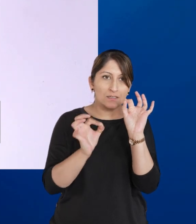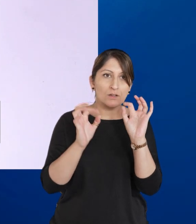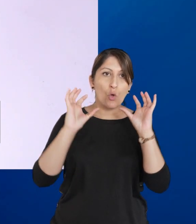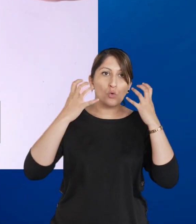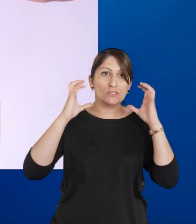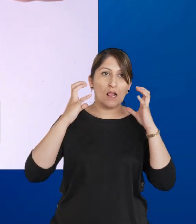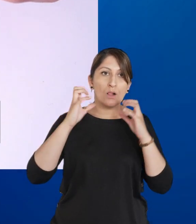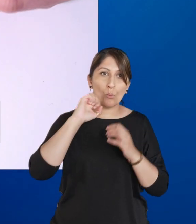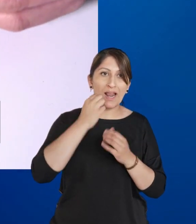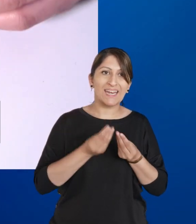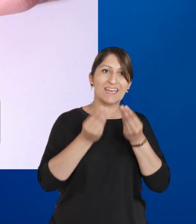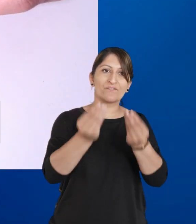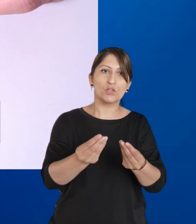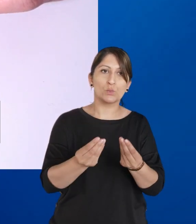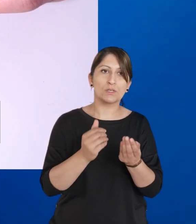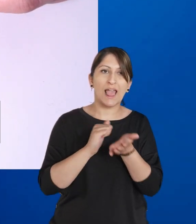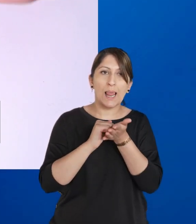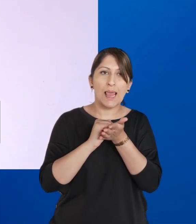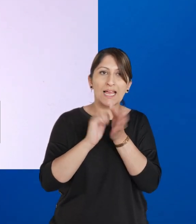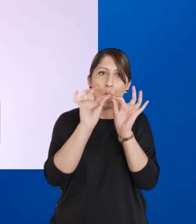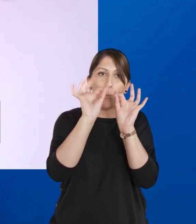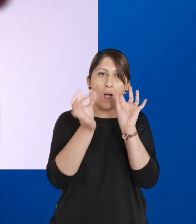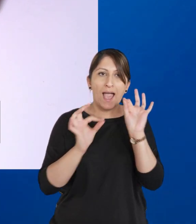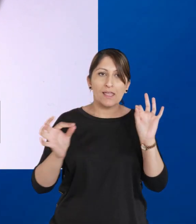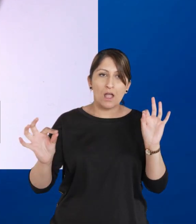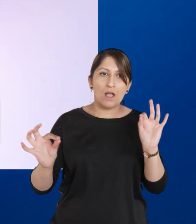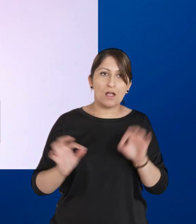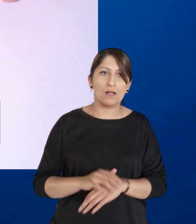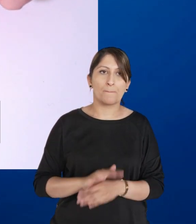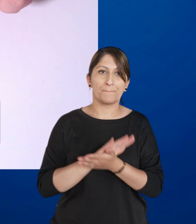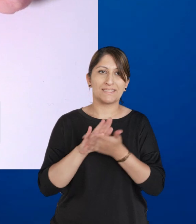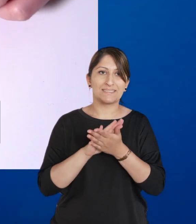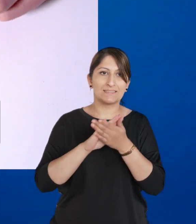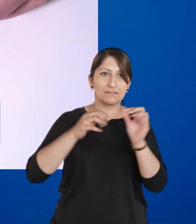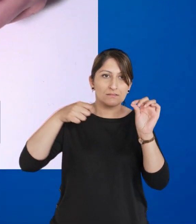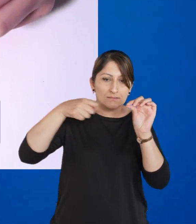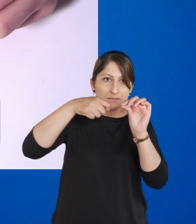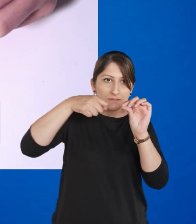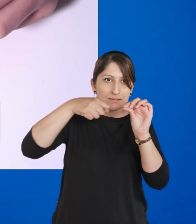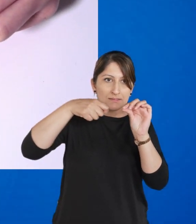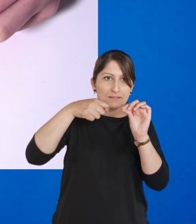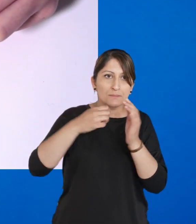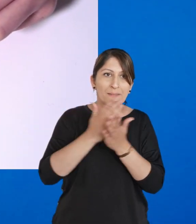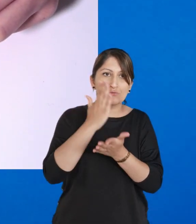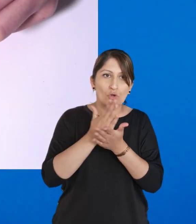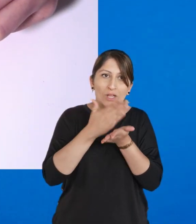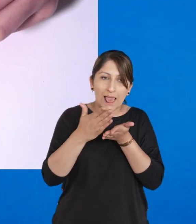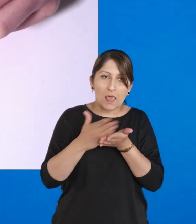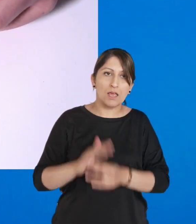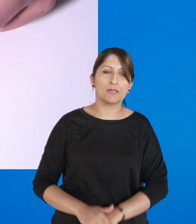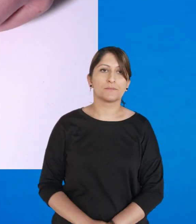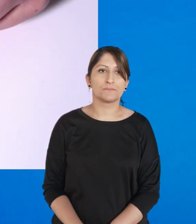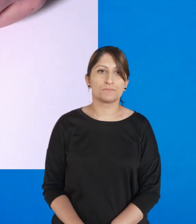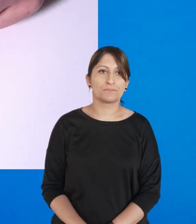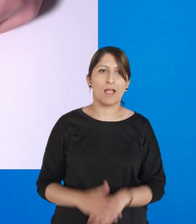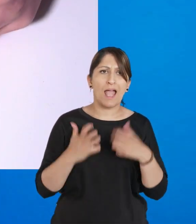the audiologist will have supplied you with some cleaning wires to keep the thin tubes clean. To clean the thin